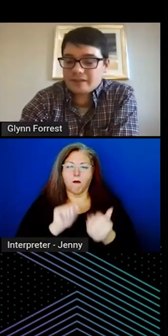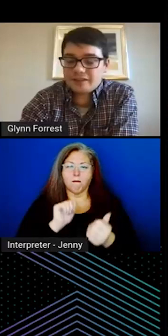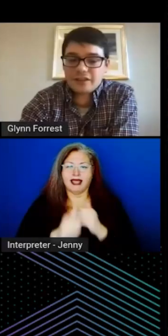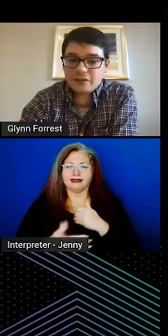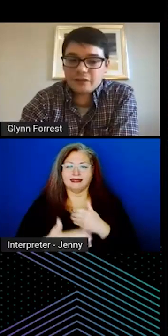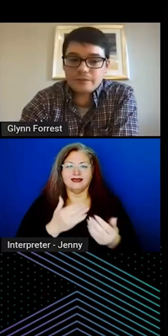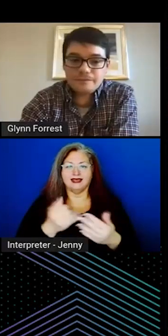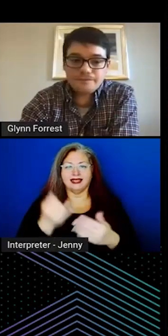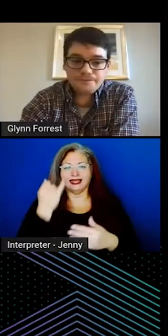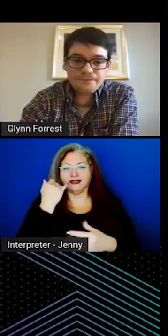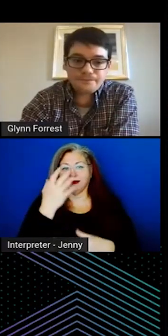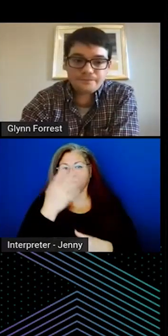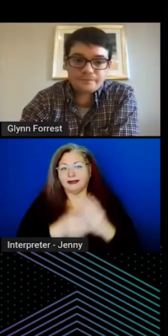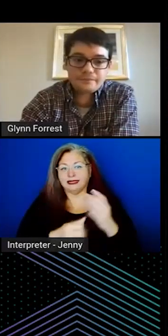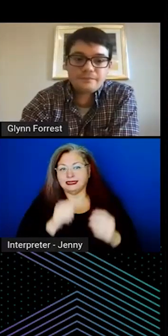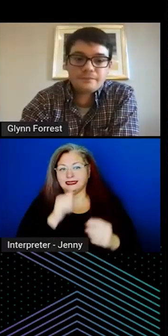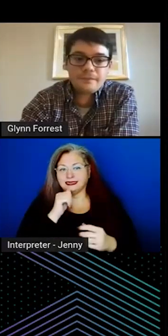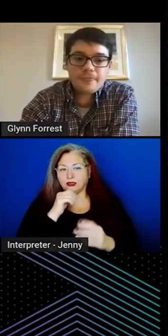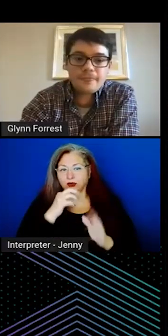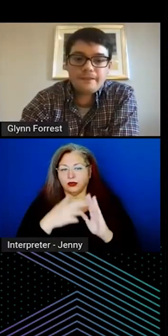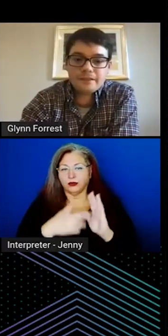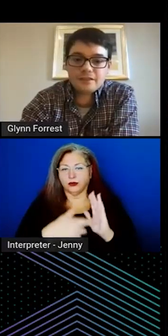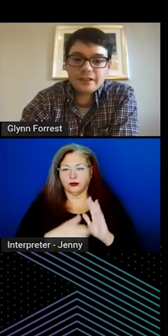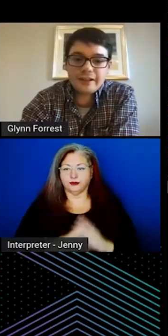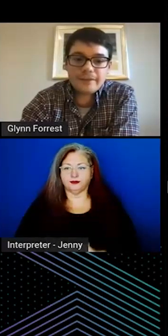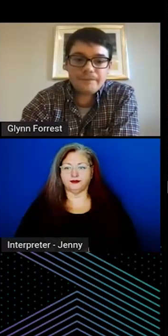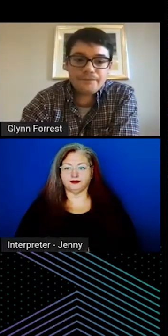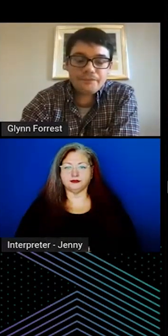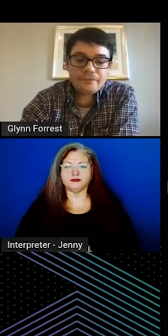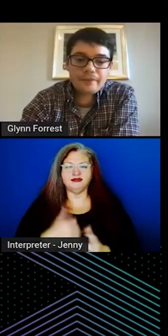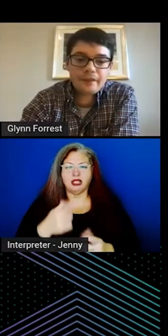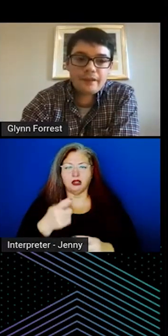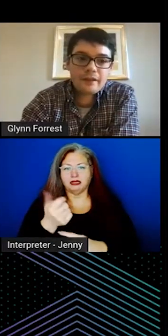missing secret rule. Let's delete that.